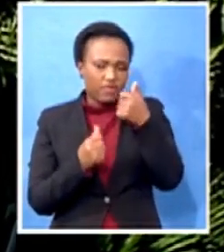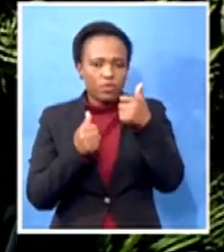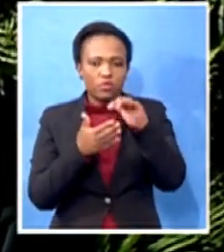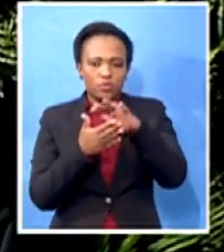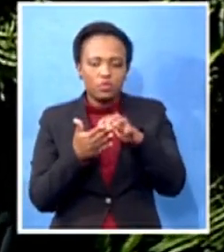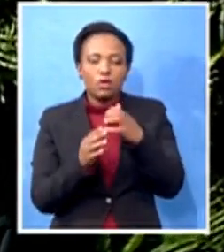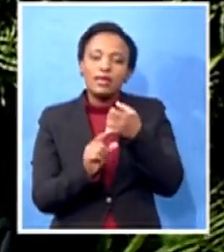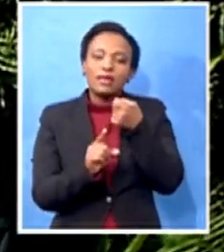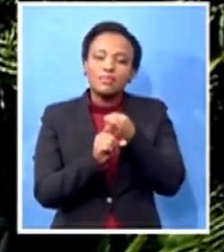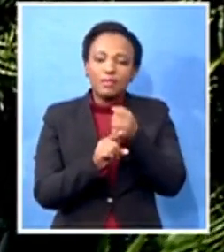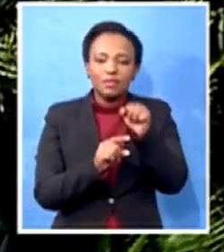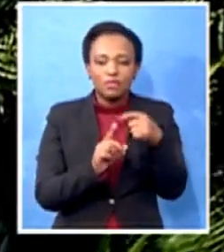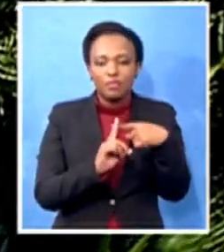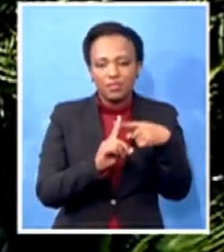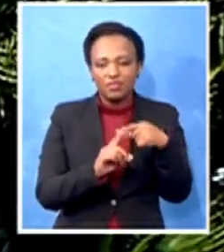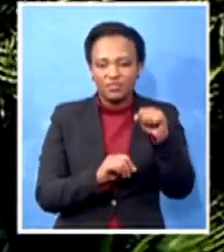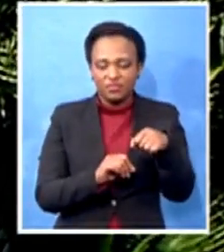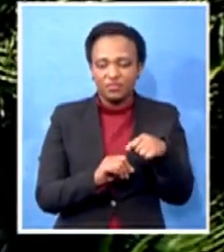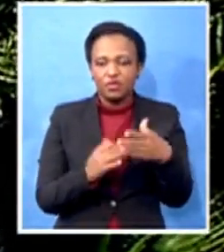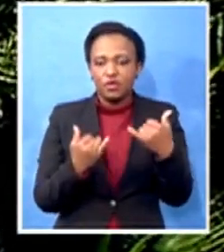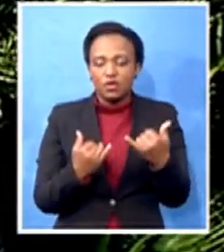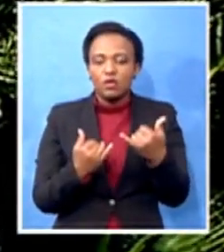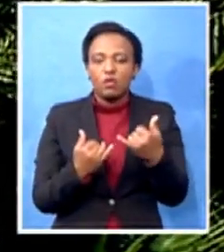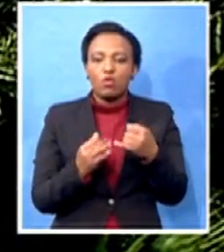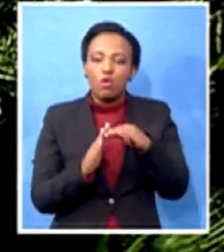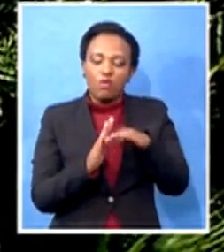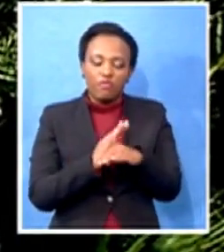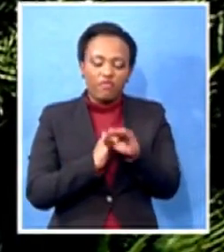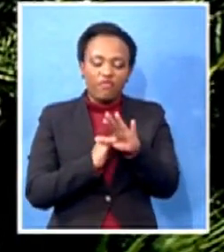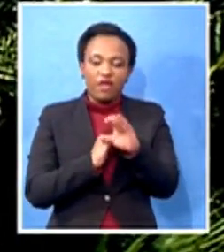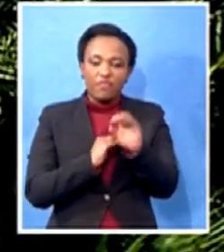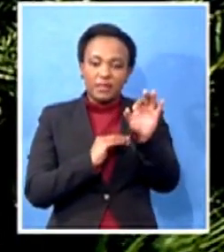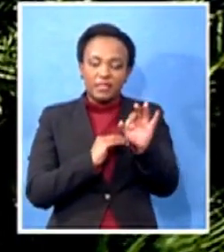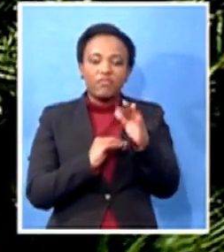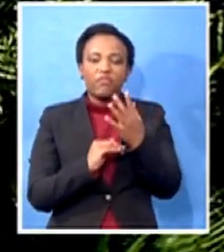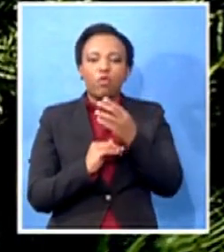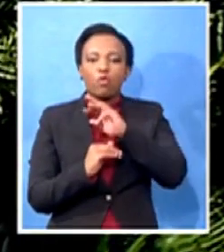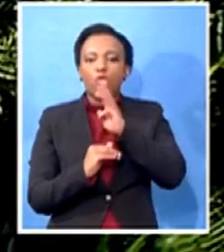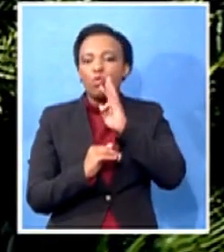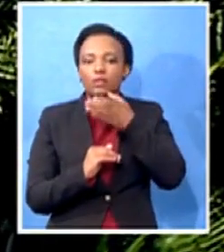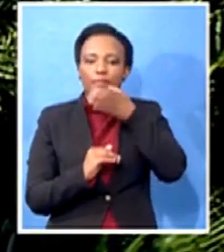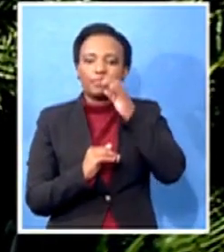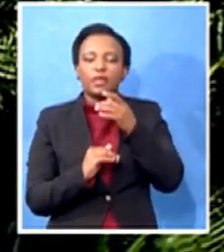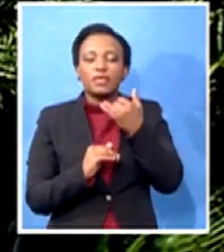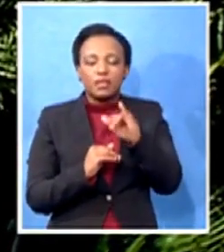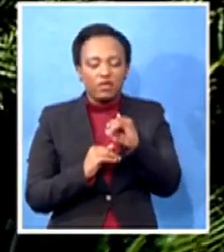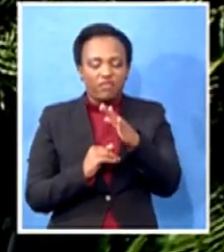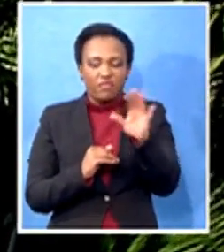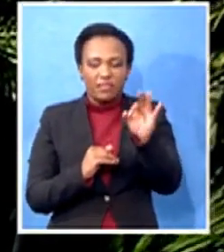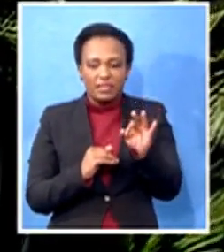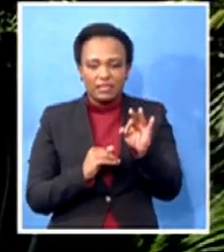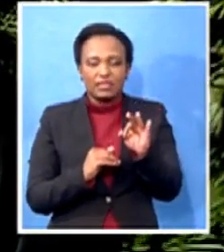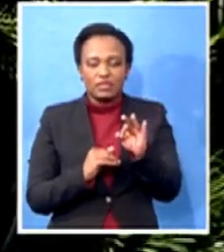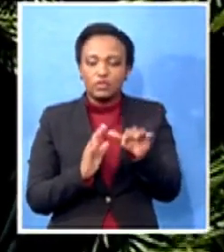probably less than 5% of our consumption processes, but it's still 5%. Which is significant. Shane, then we are obviously still